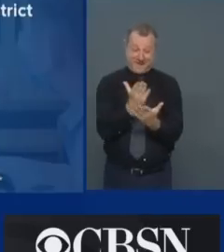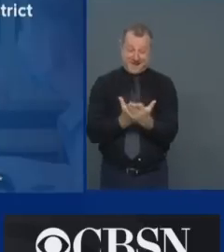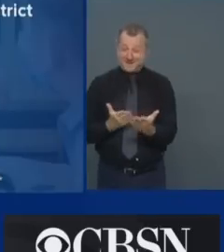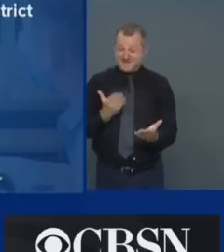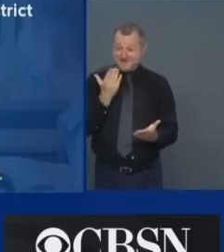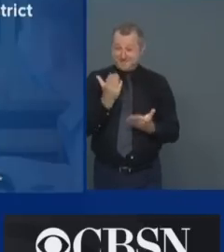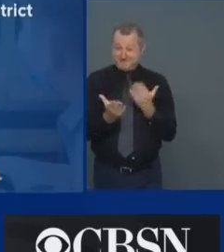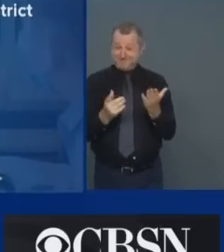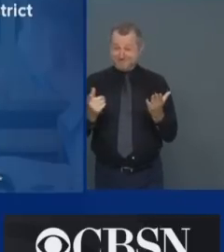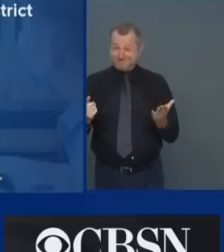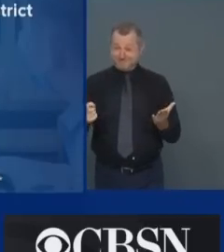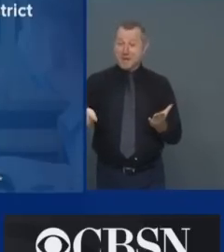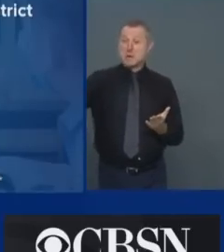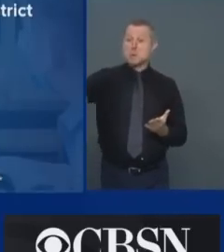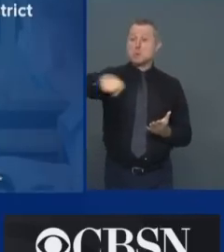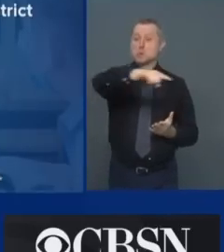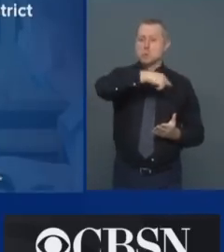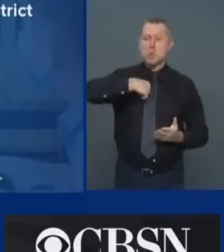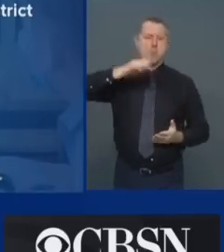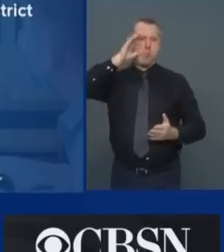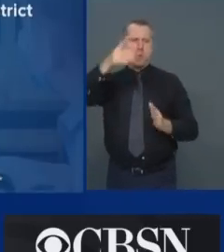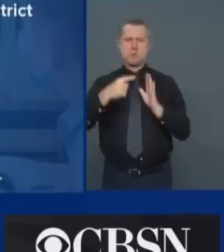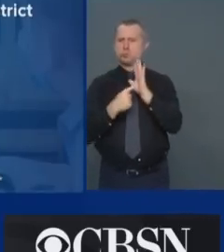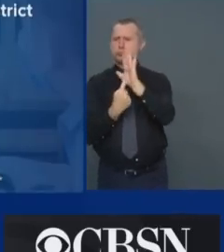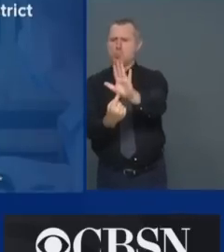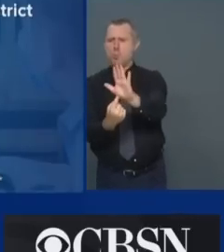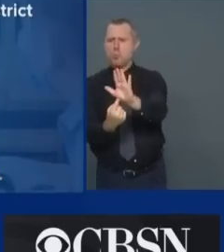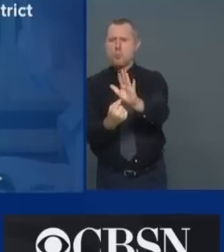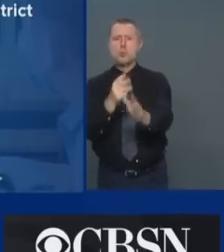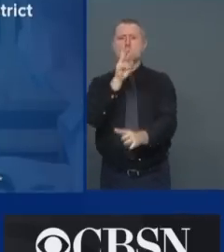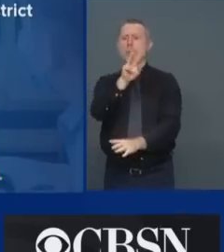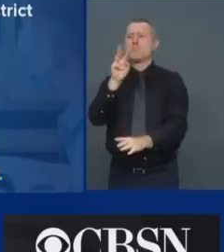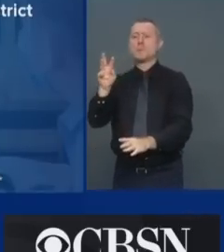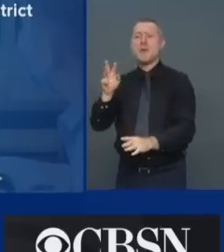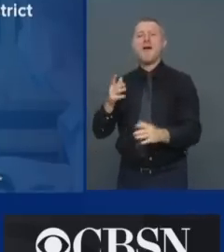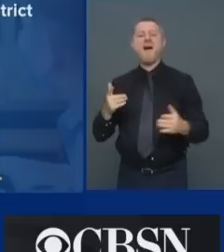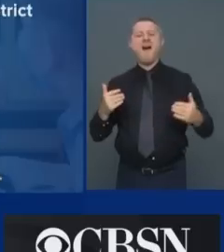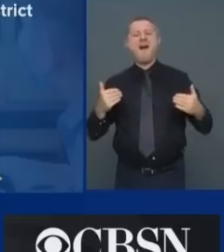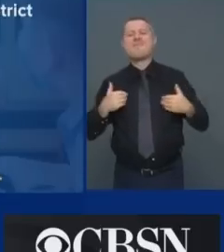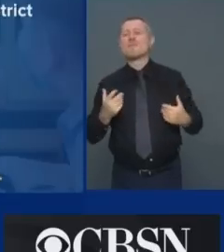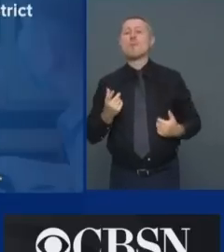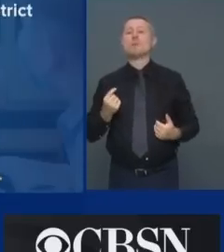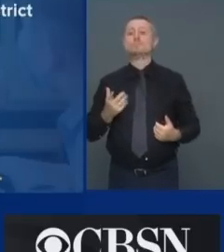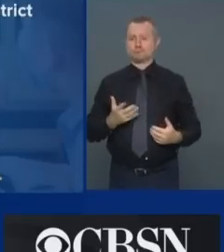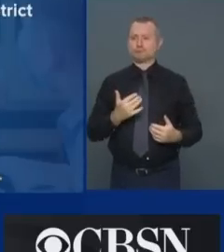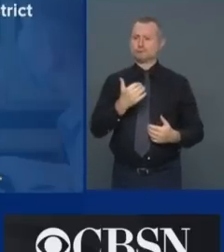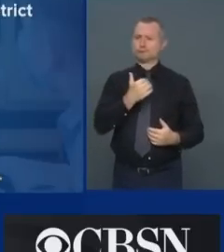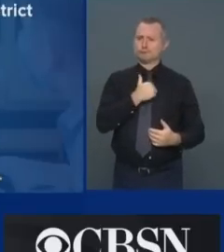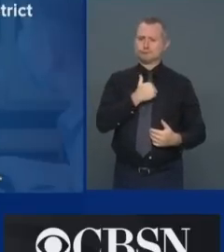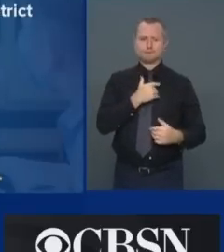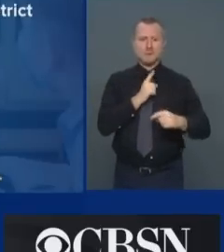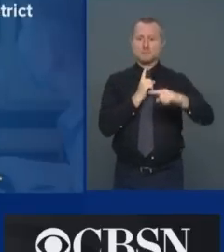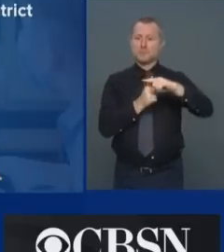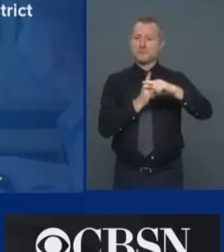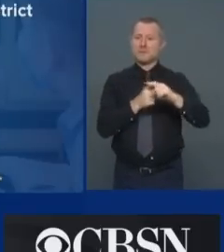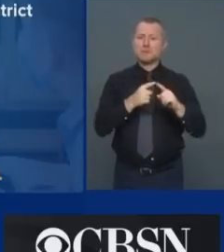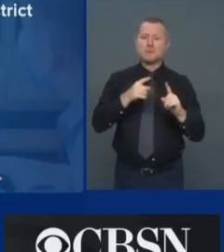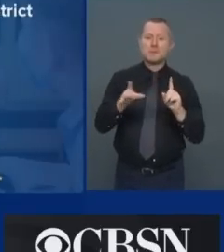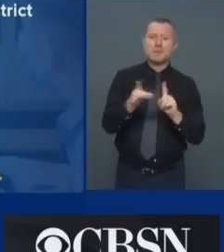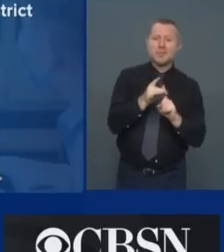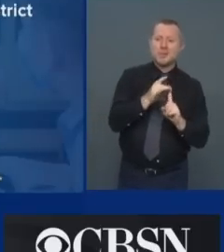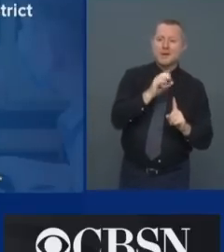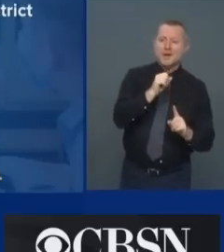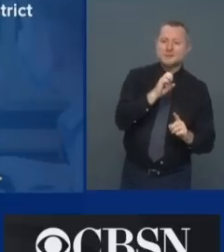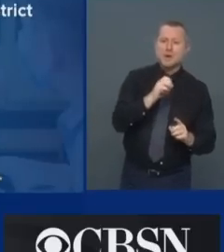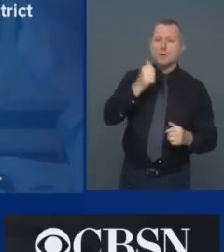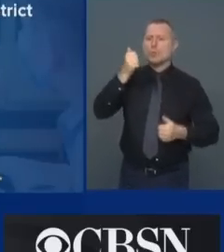you this website, but the website has the positive cases by date of students and